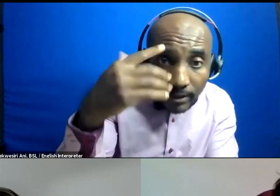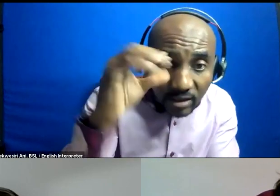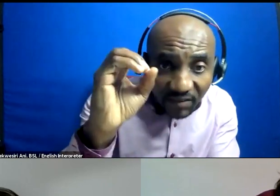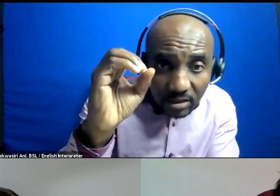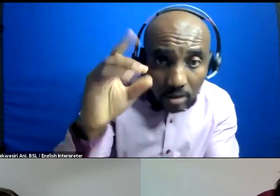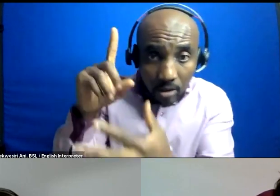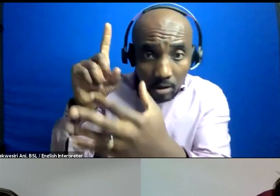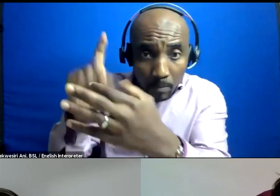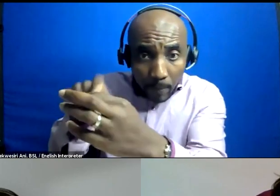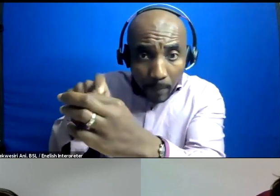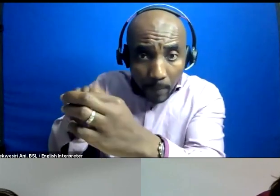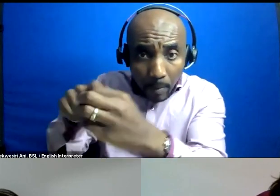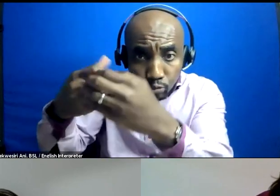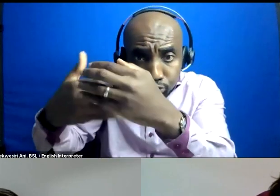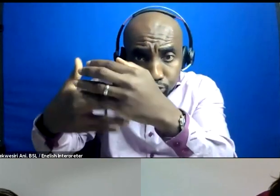everyone has delivered